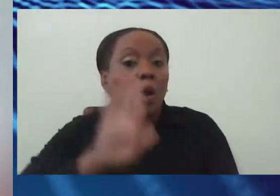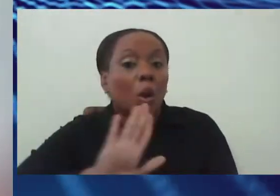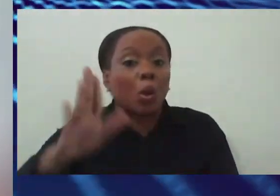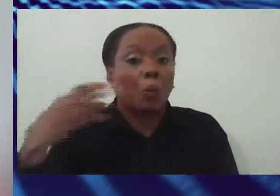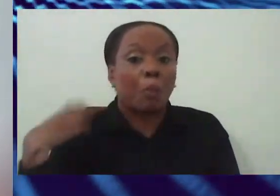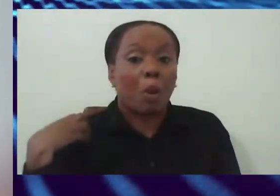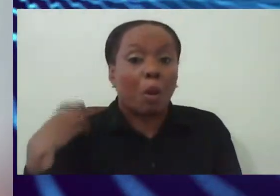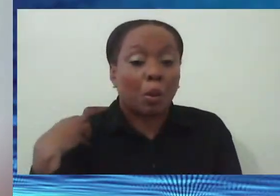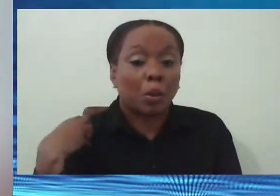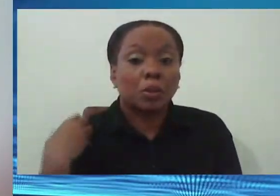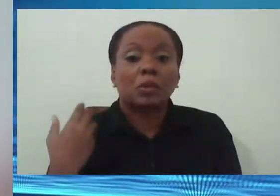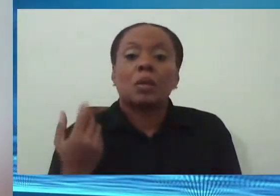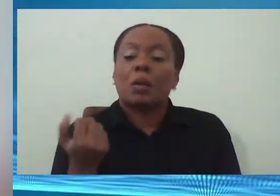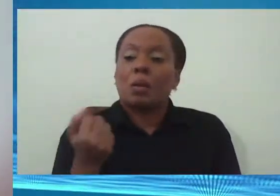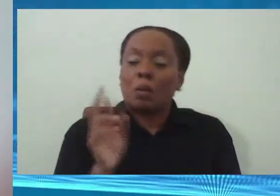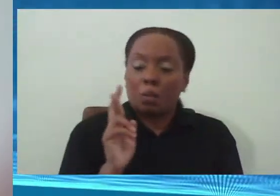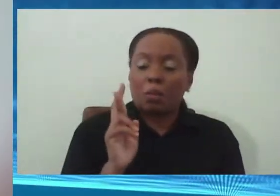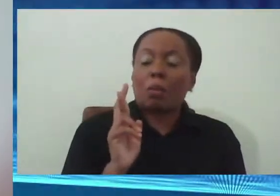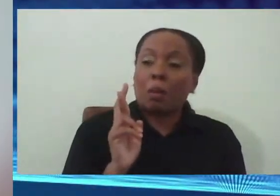to go into